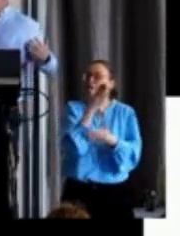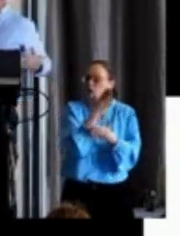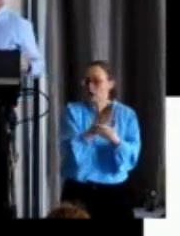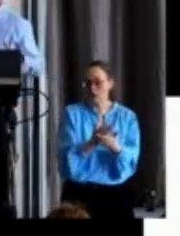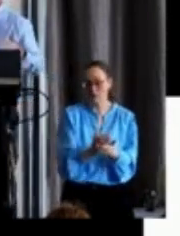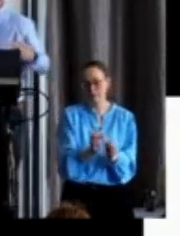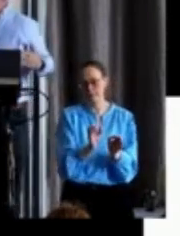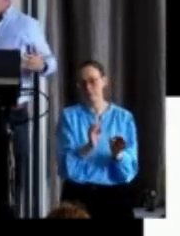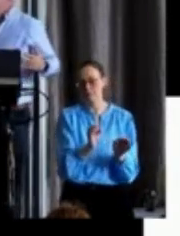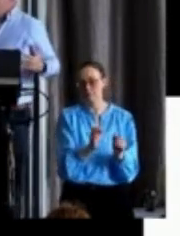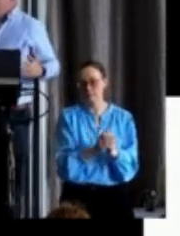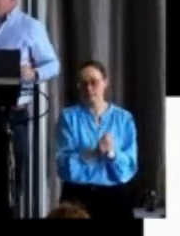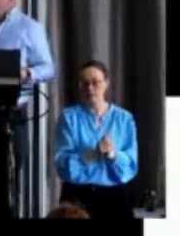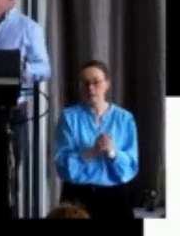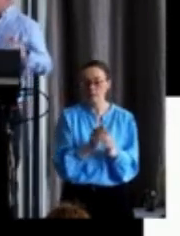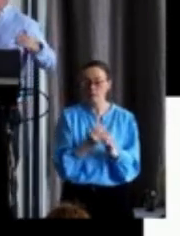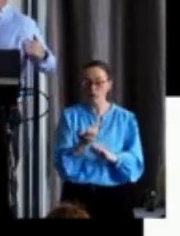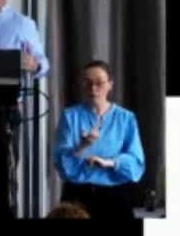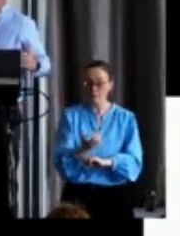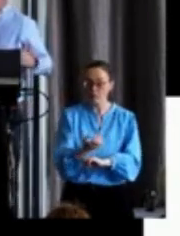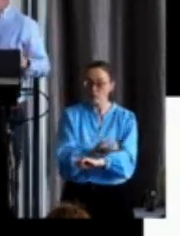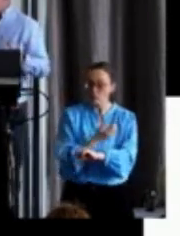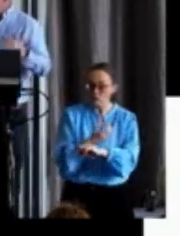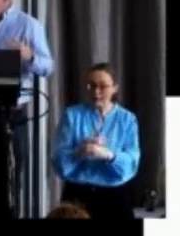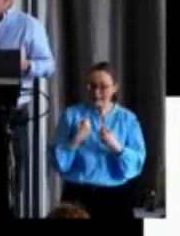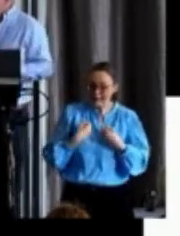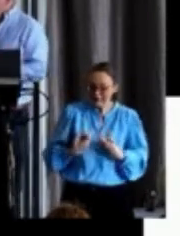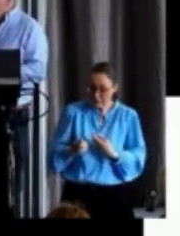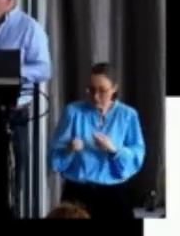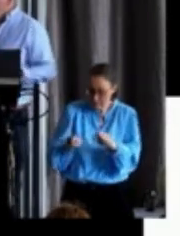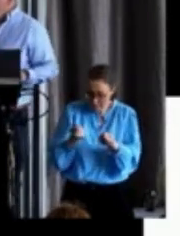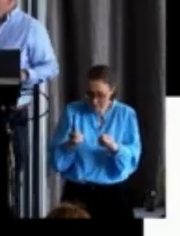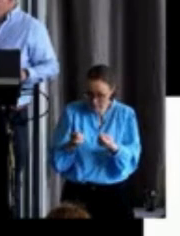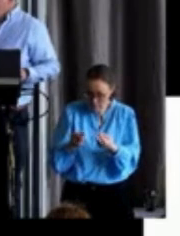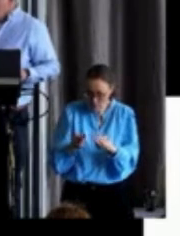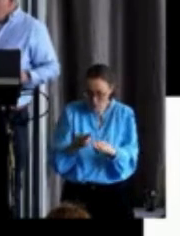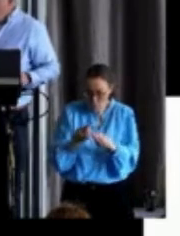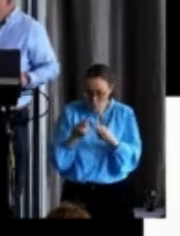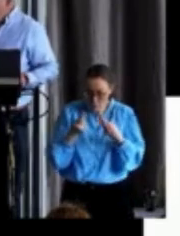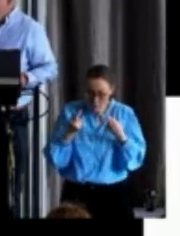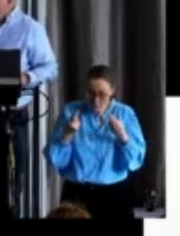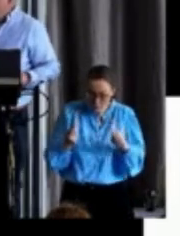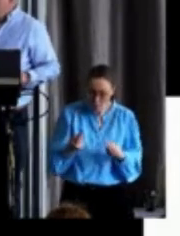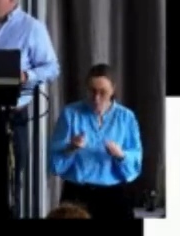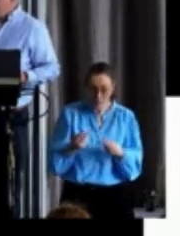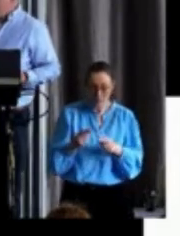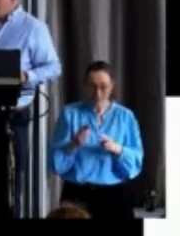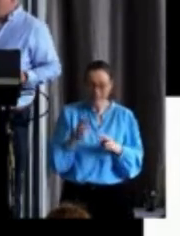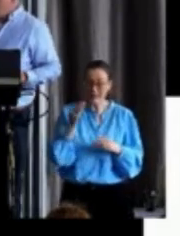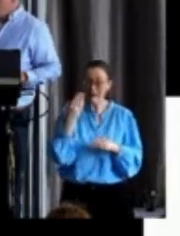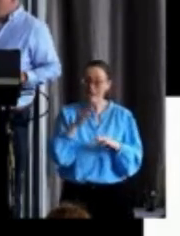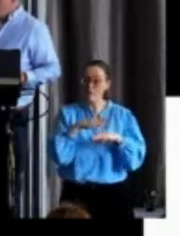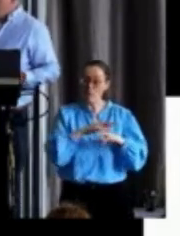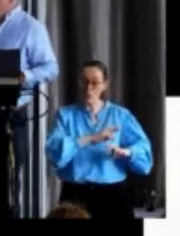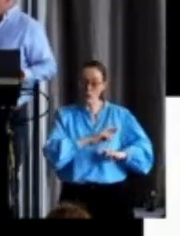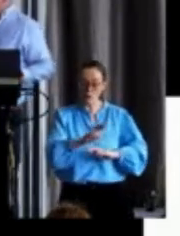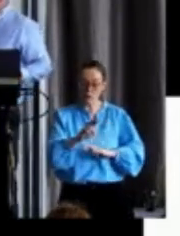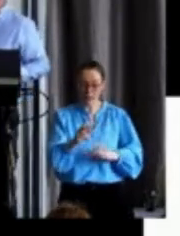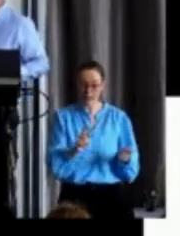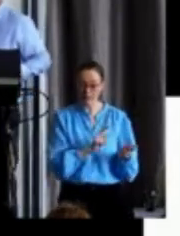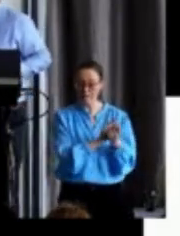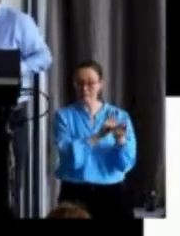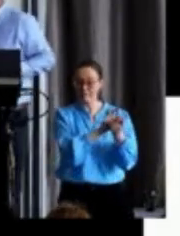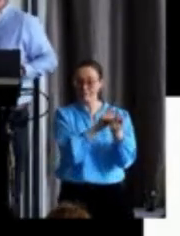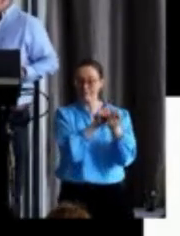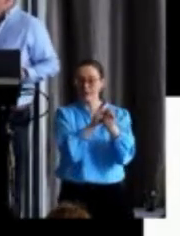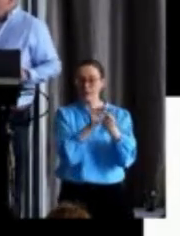So with chronic disease management, what you're hoping to achieve is that more regular attendance to your GPs, more